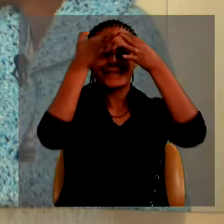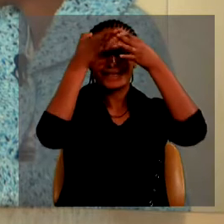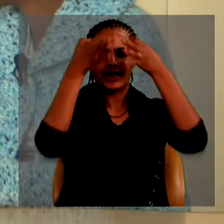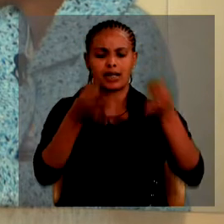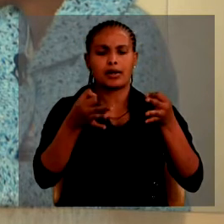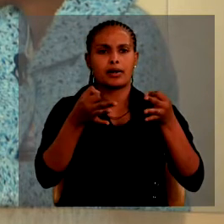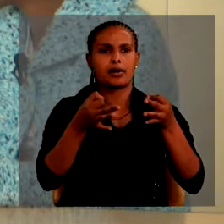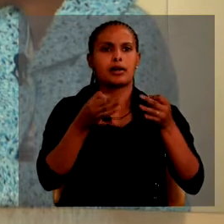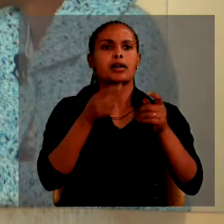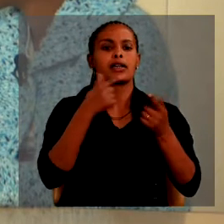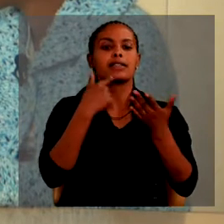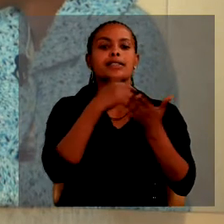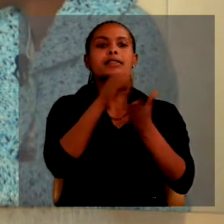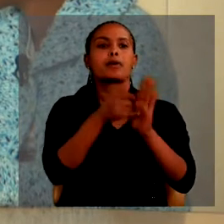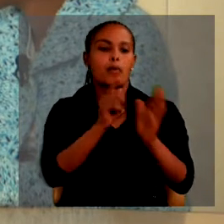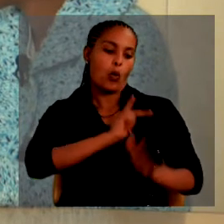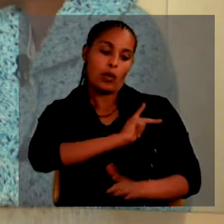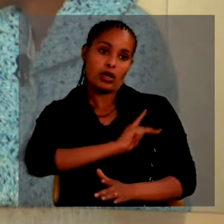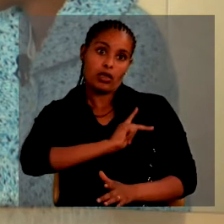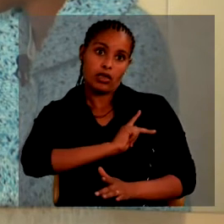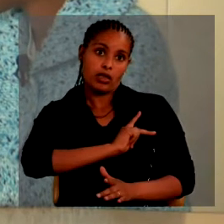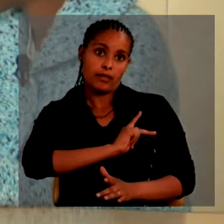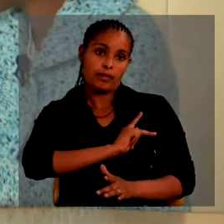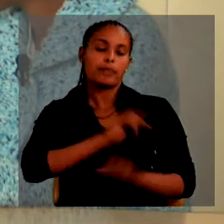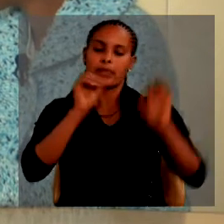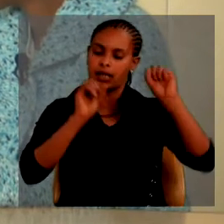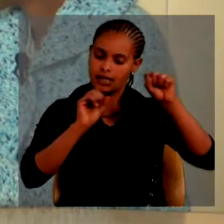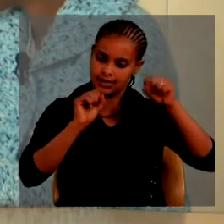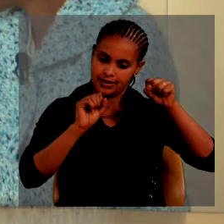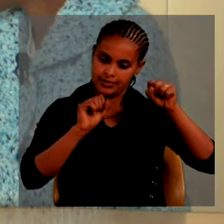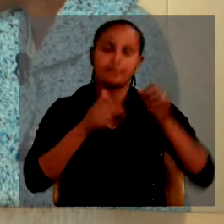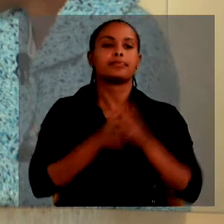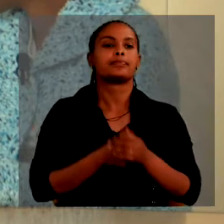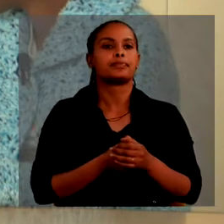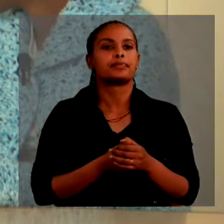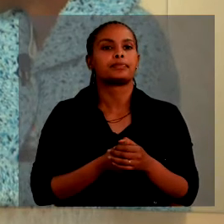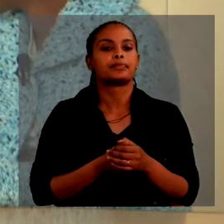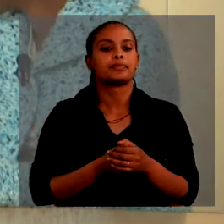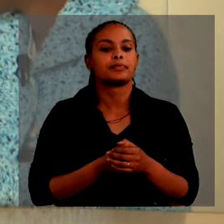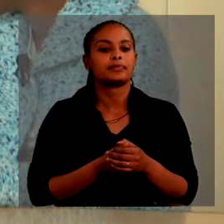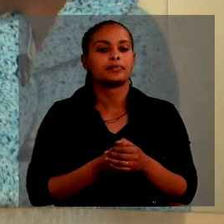determines its property. Yes.